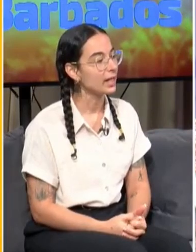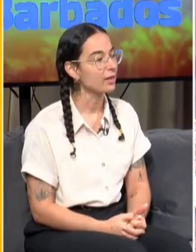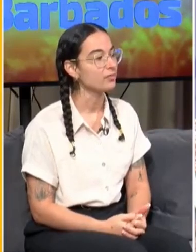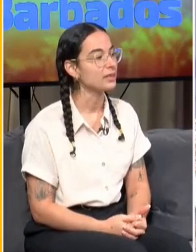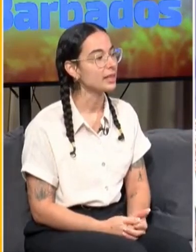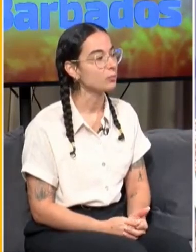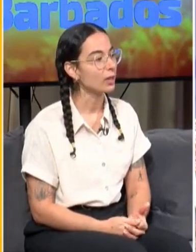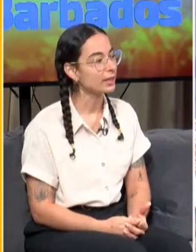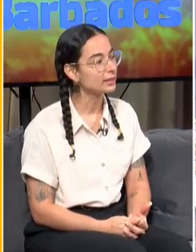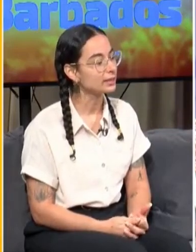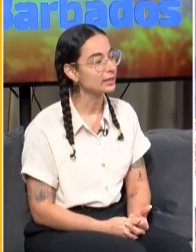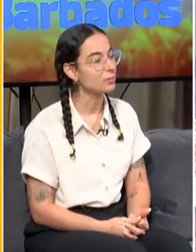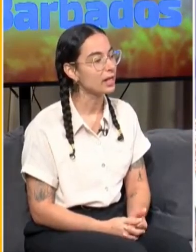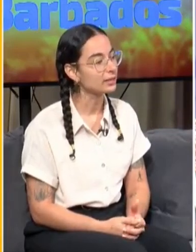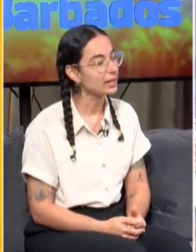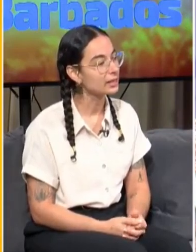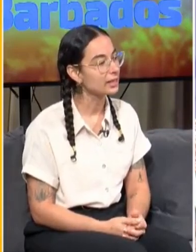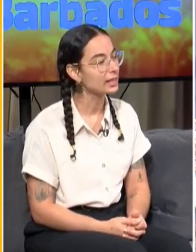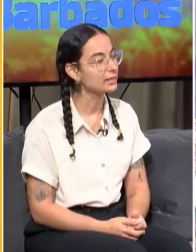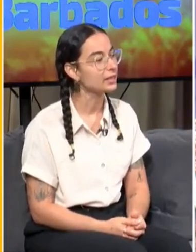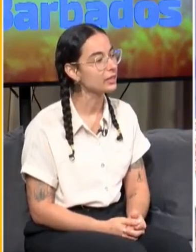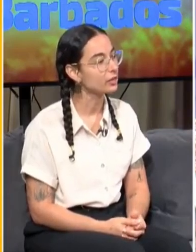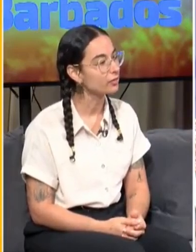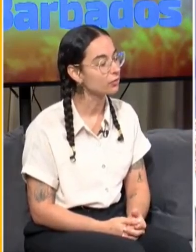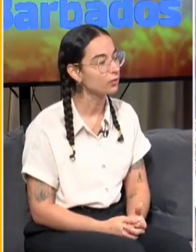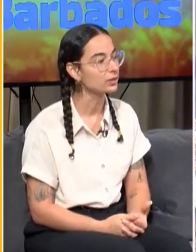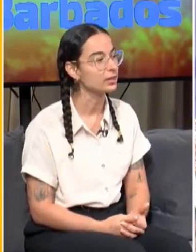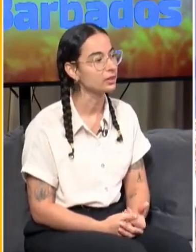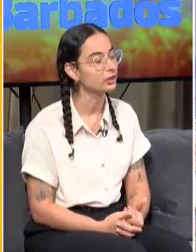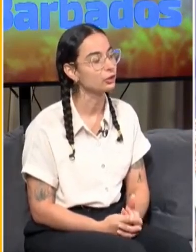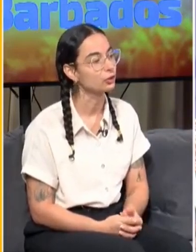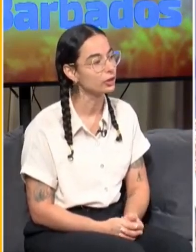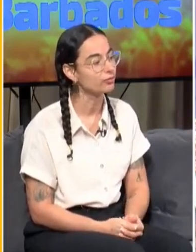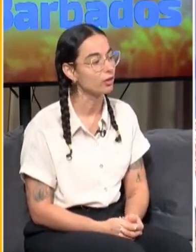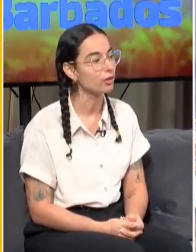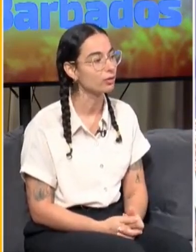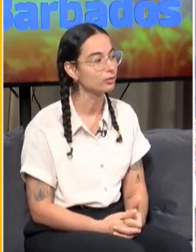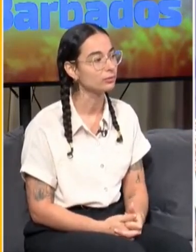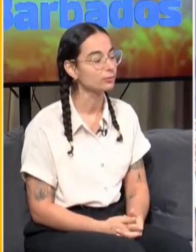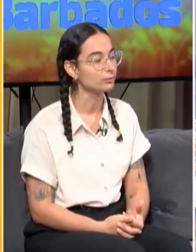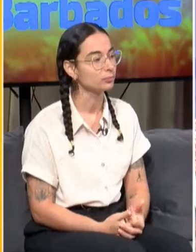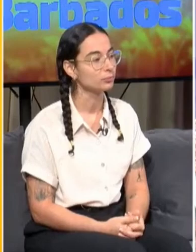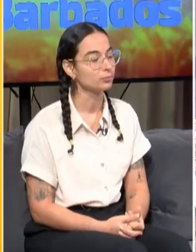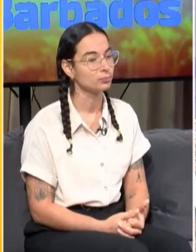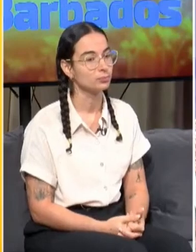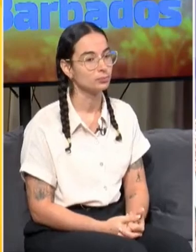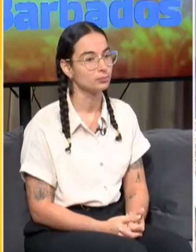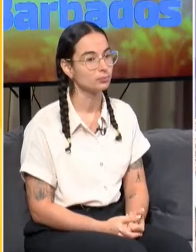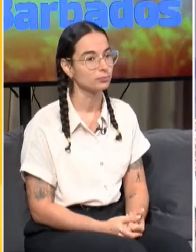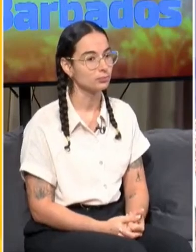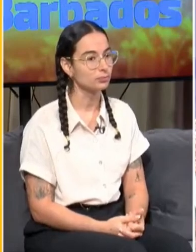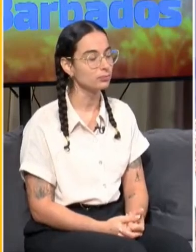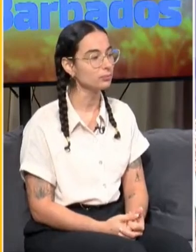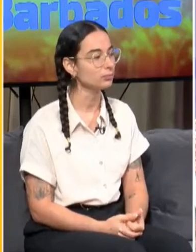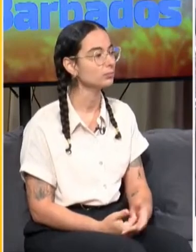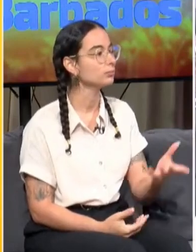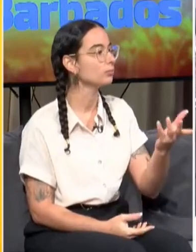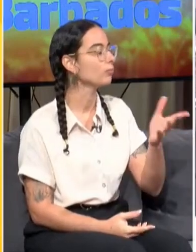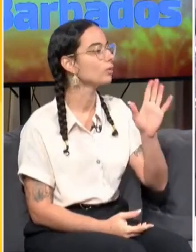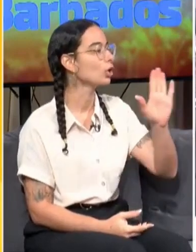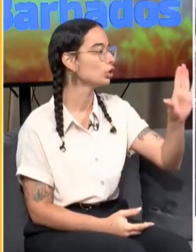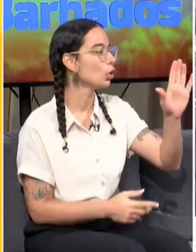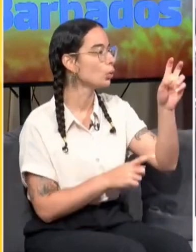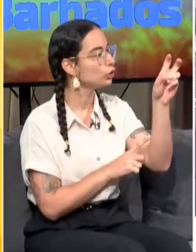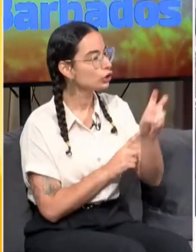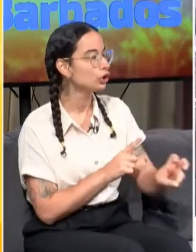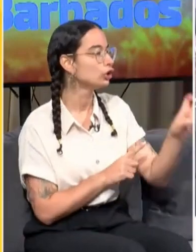need to have the same rights and same access as the hearing folks and hearing children for all. What has your journey been like,